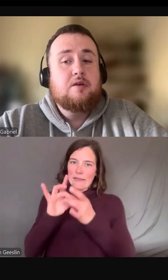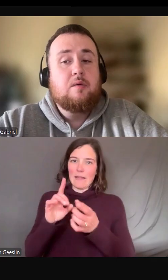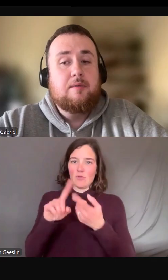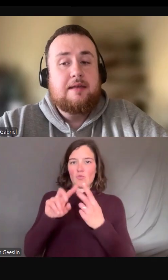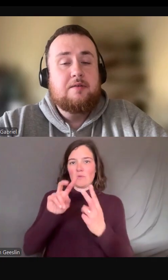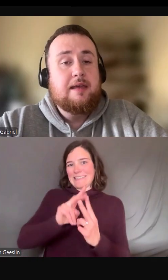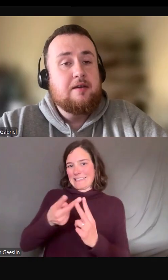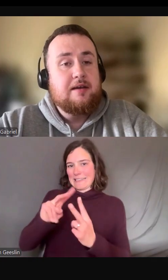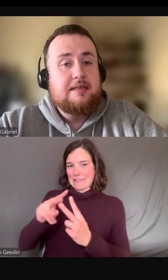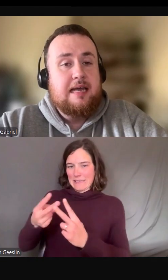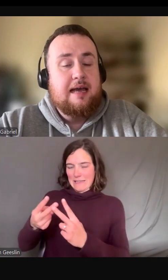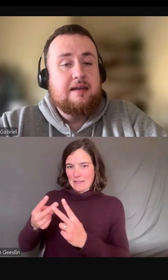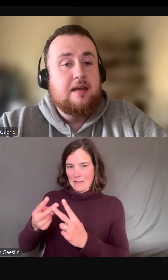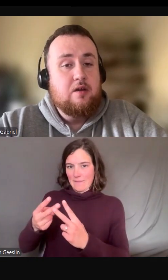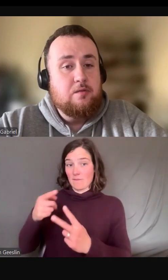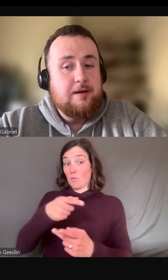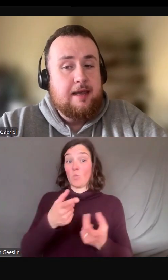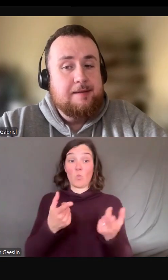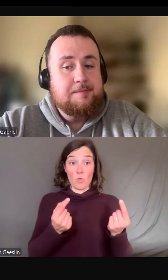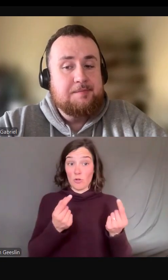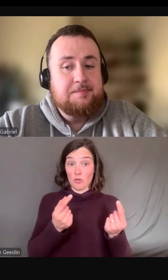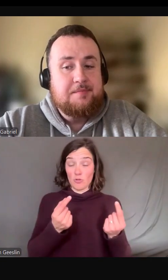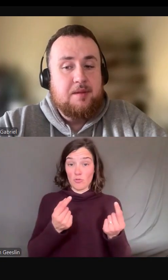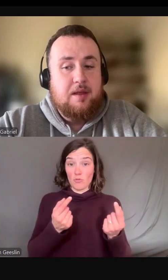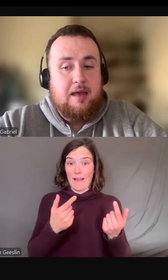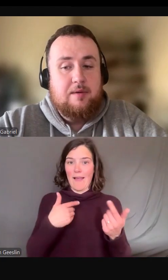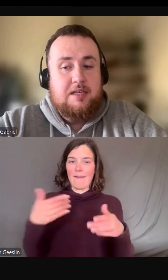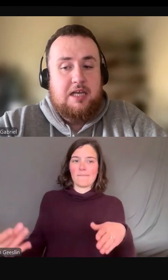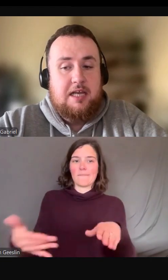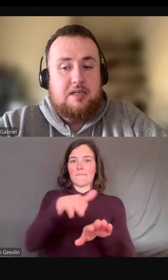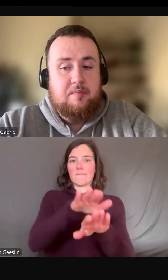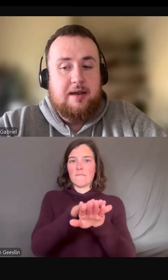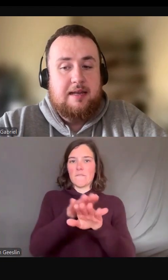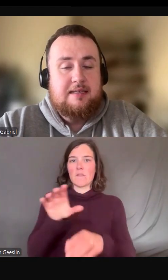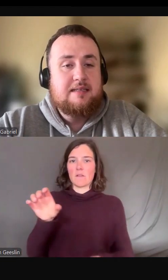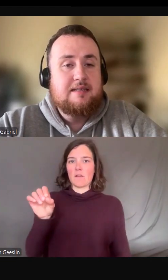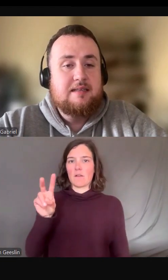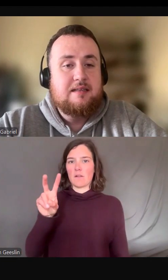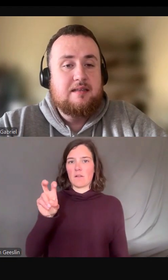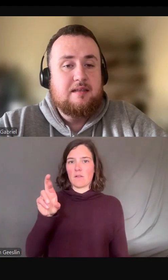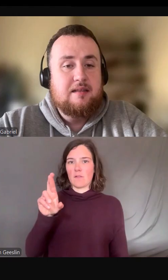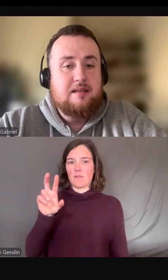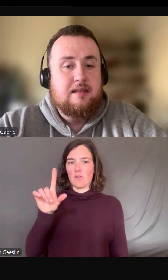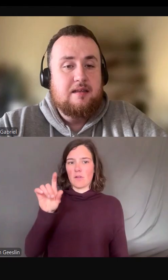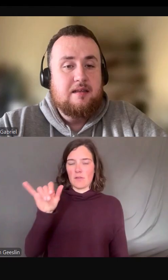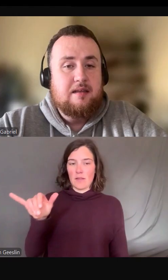So what we can do here is add an overlay, and we can change the brightness,